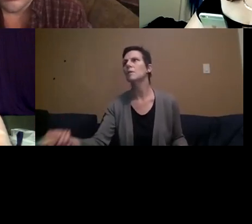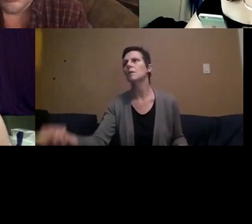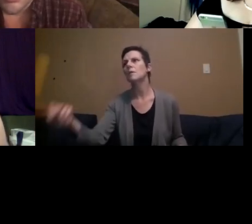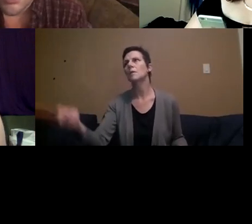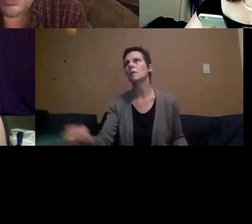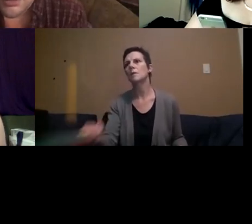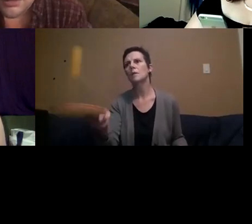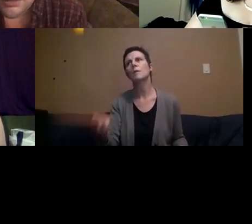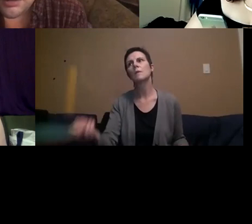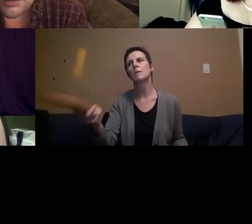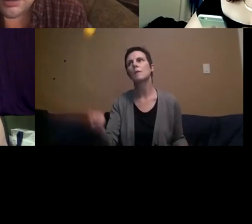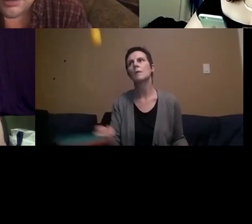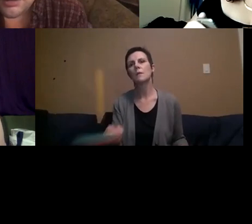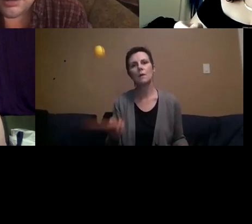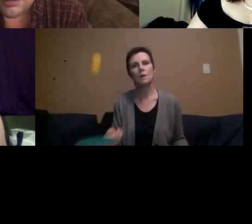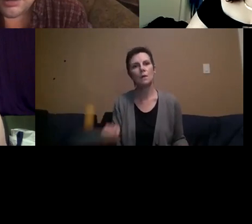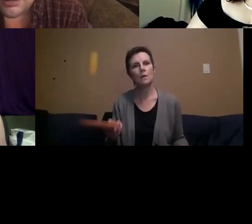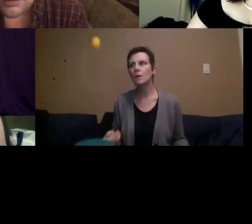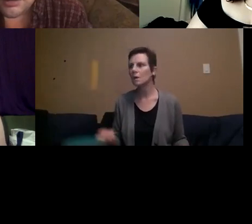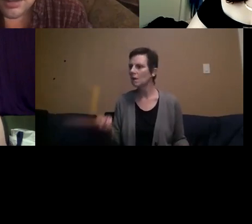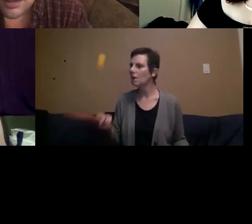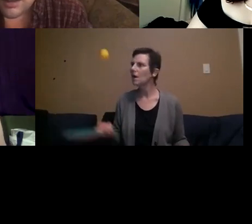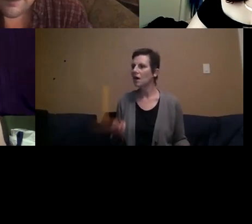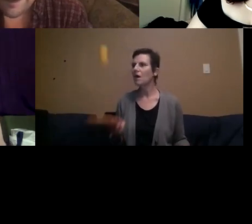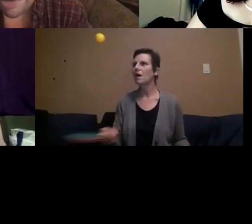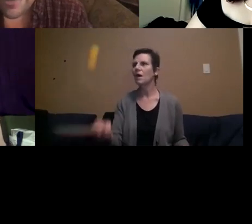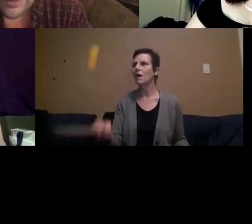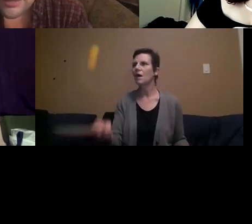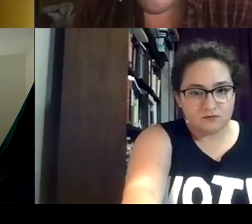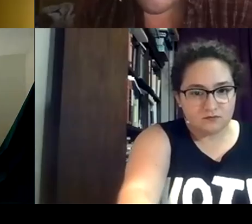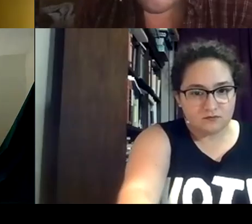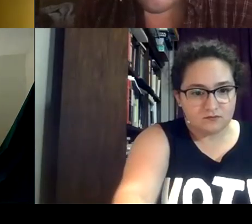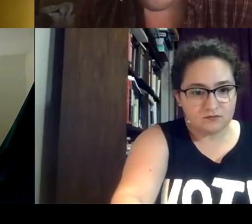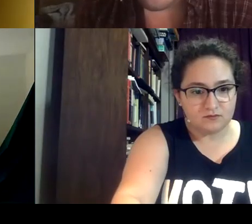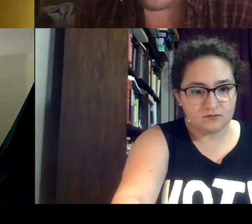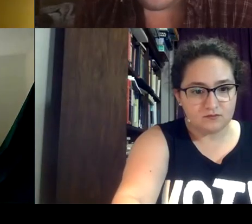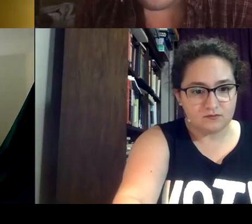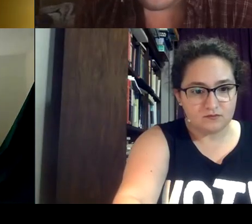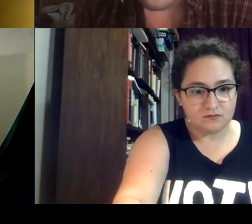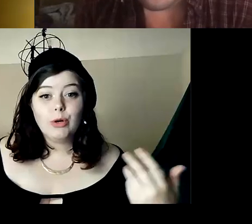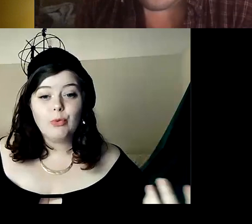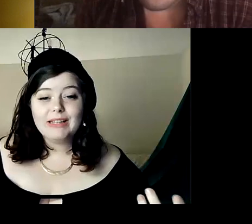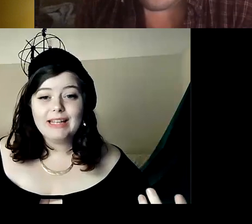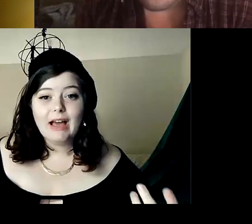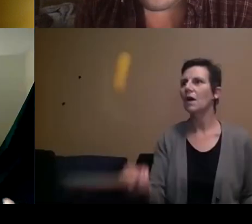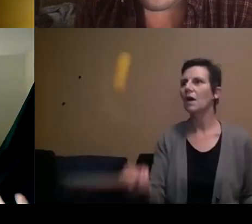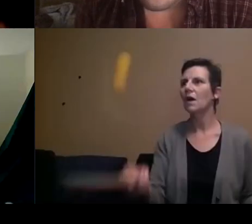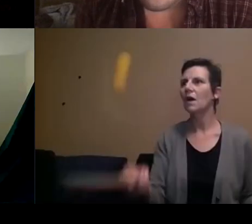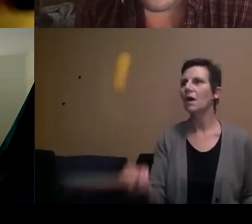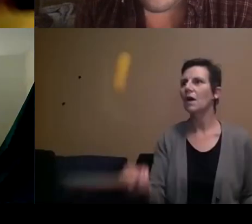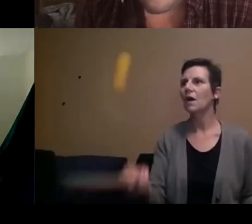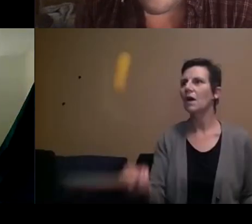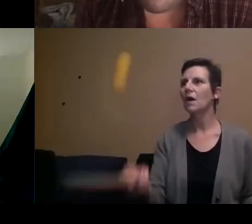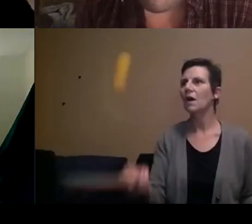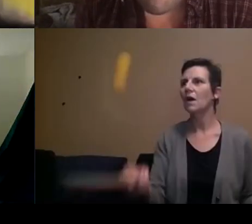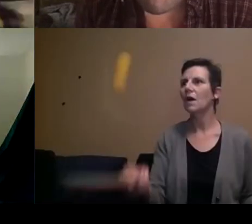thing that's already dead. But of course quit now. When we're really up a creek